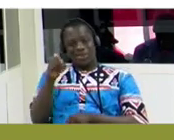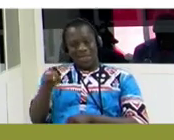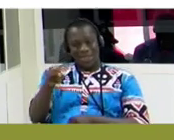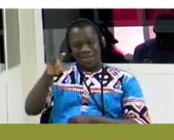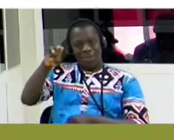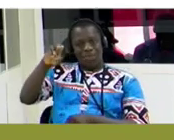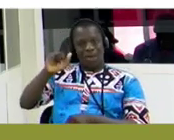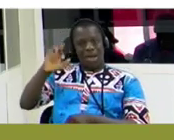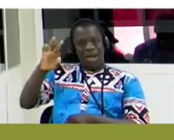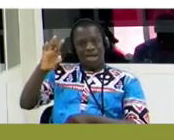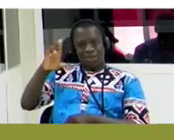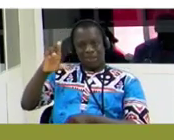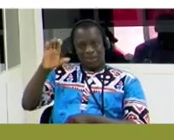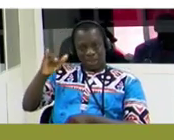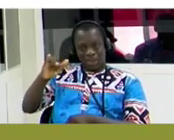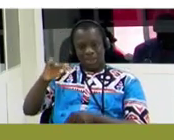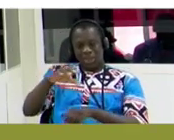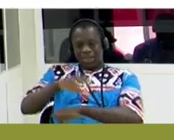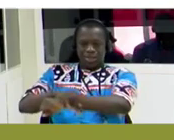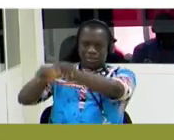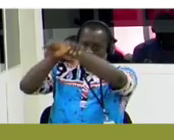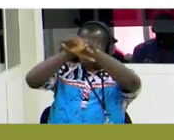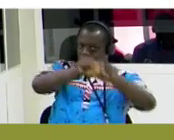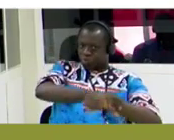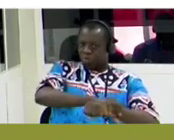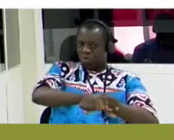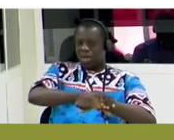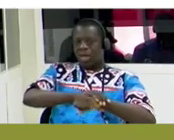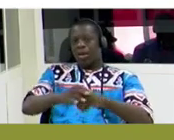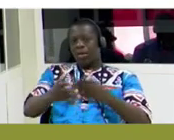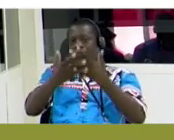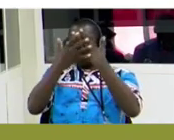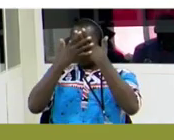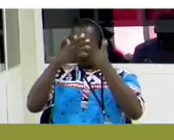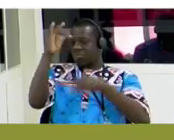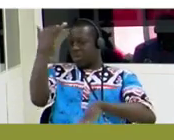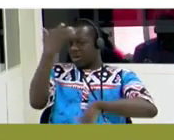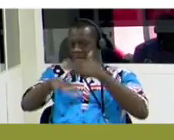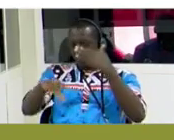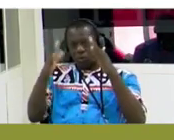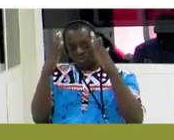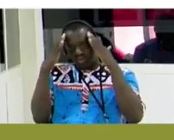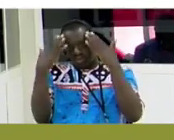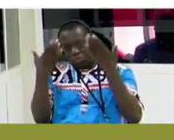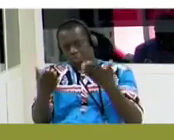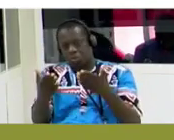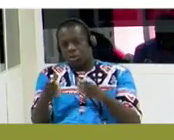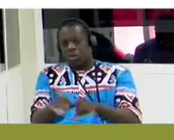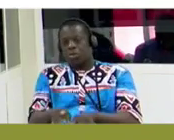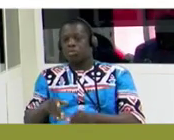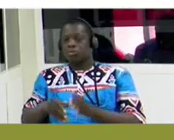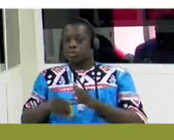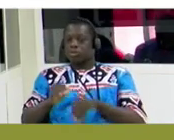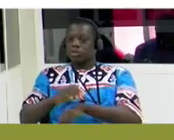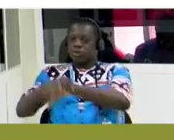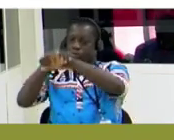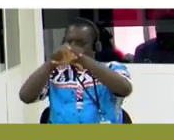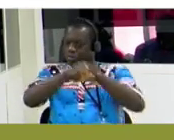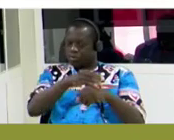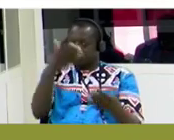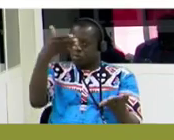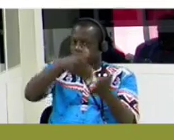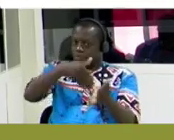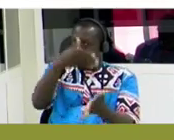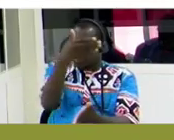security wing is. I never went there. It was because of Martin I reached there. He led us. So if he said that he never supervised